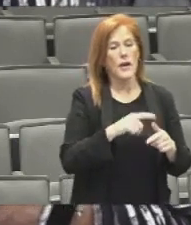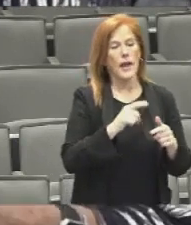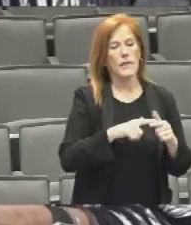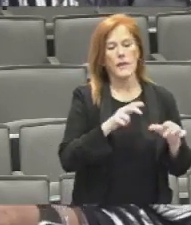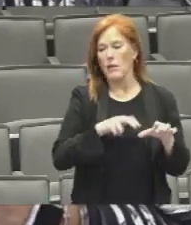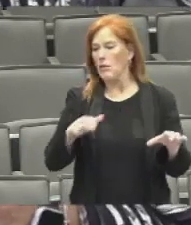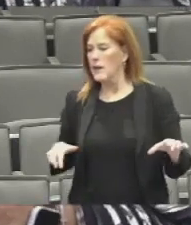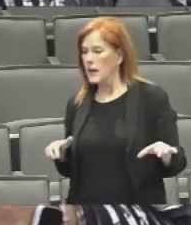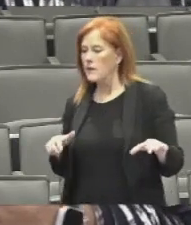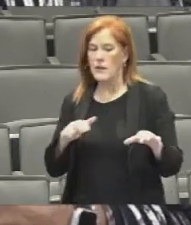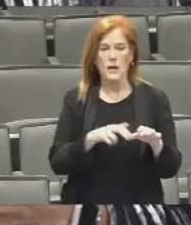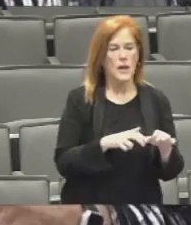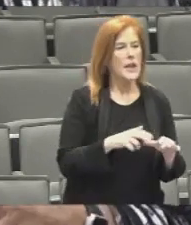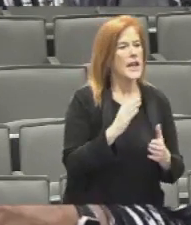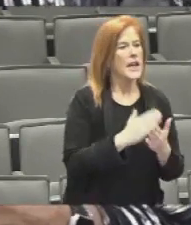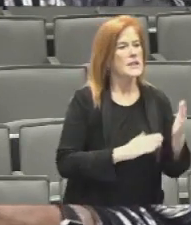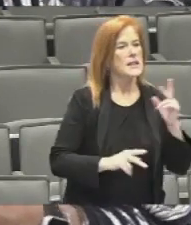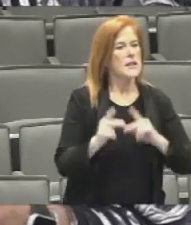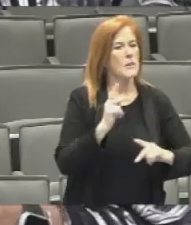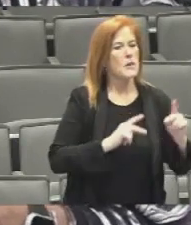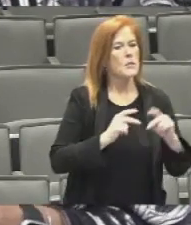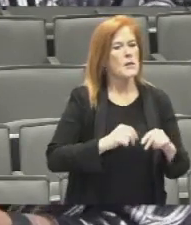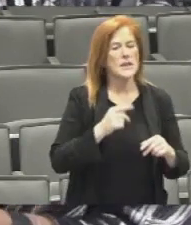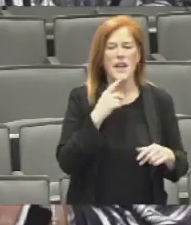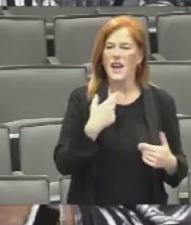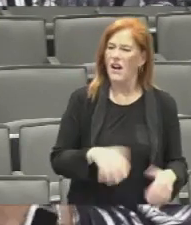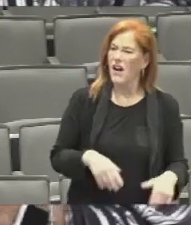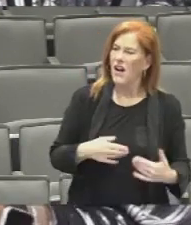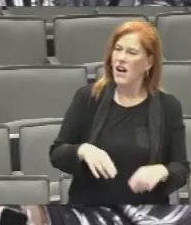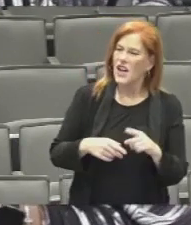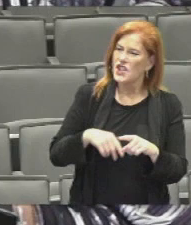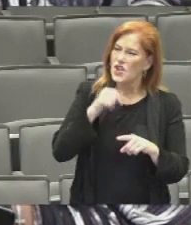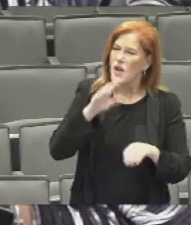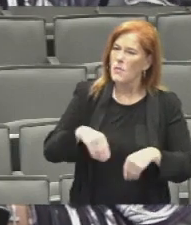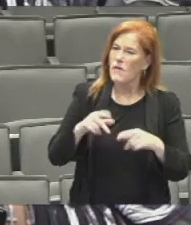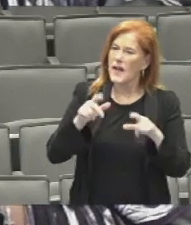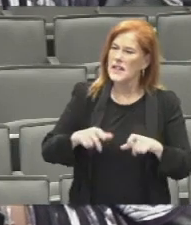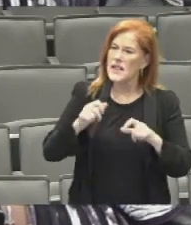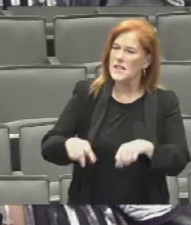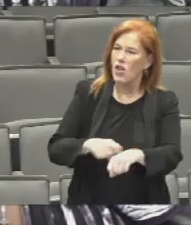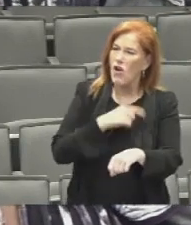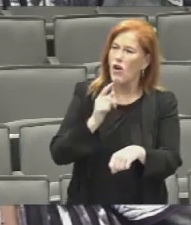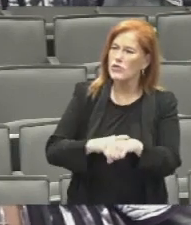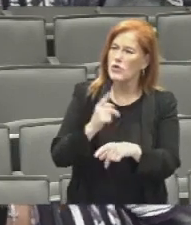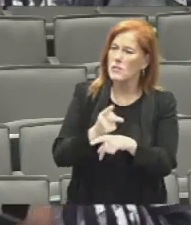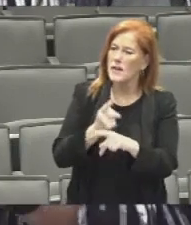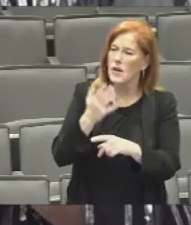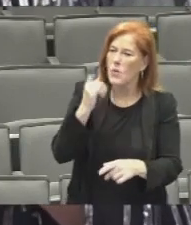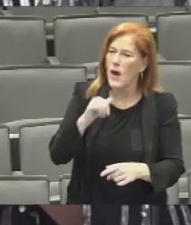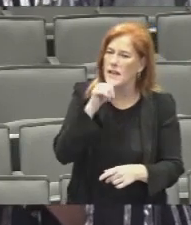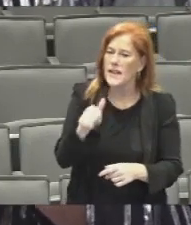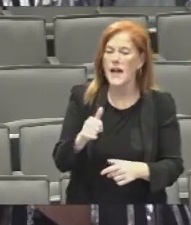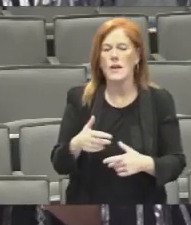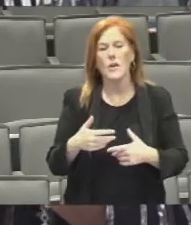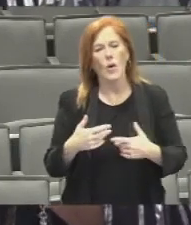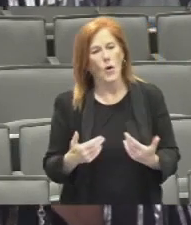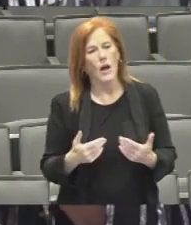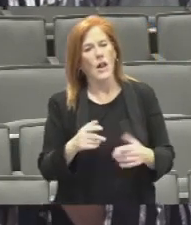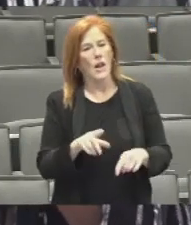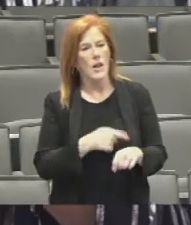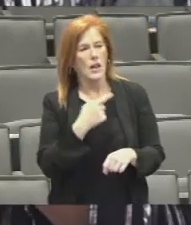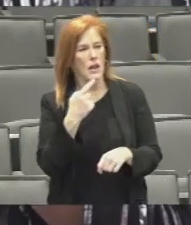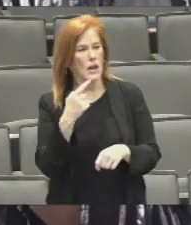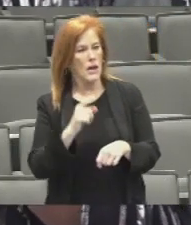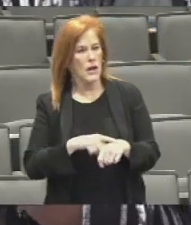may say, well, why are you not doing this in long-term care? Long-term care is really is a